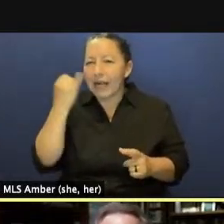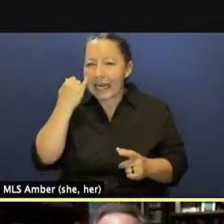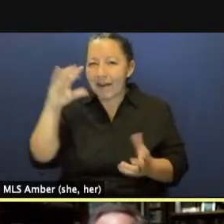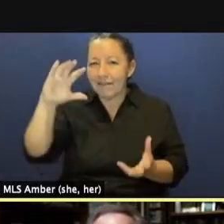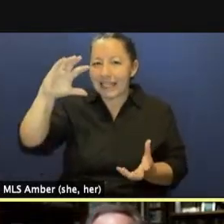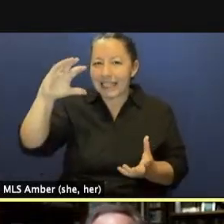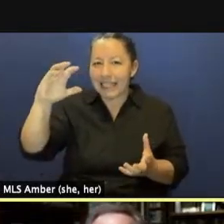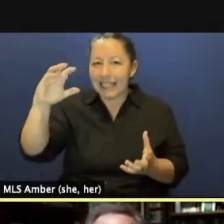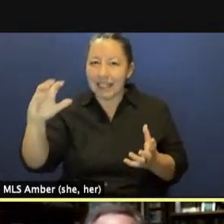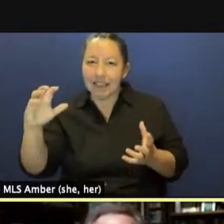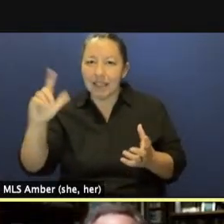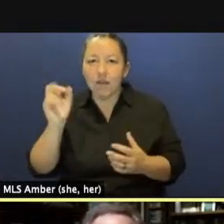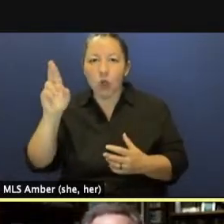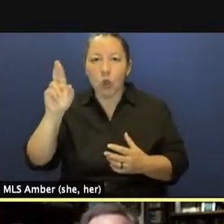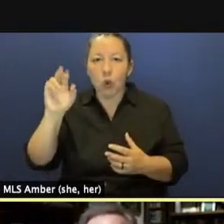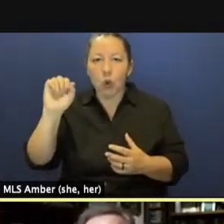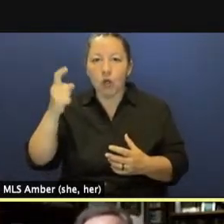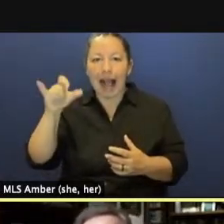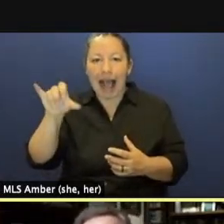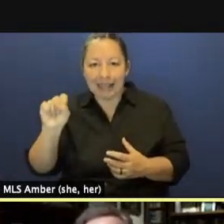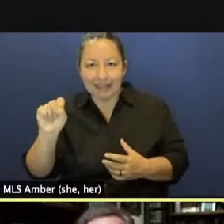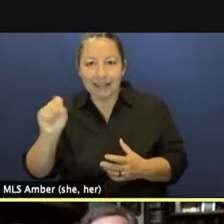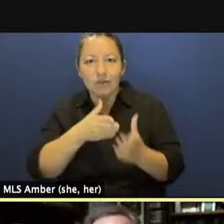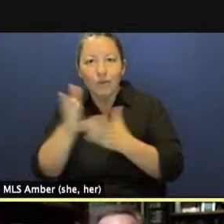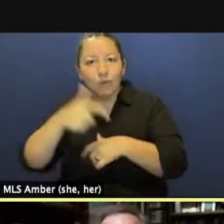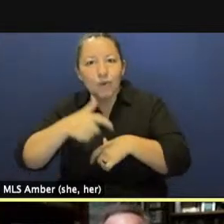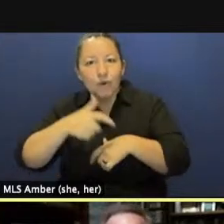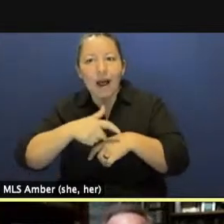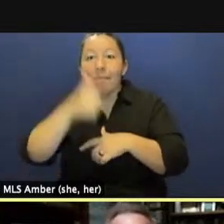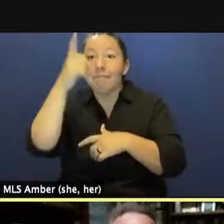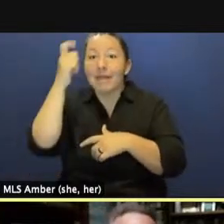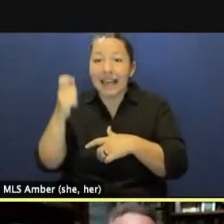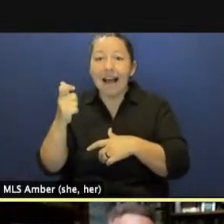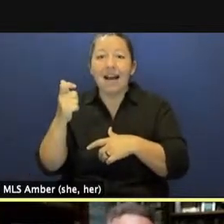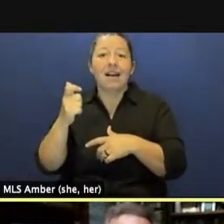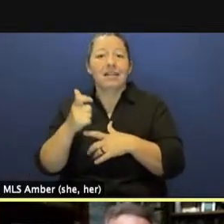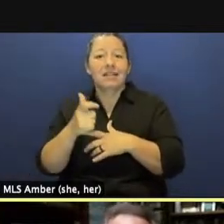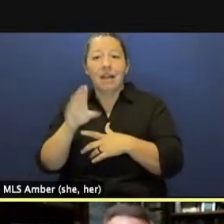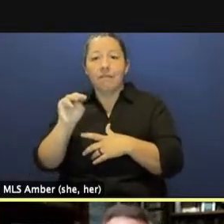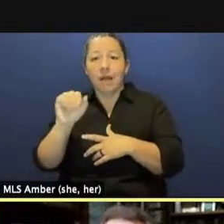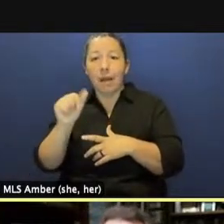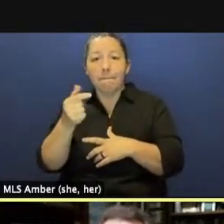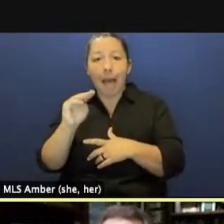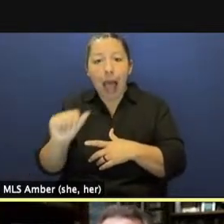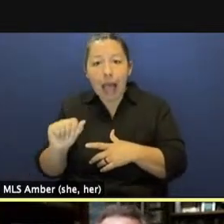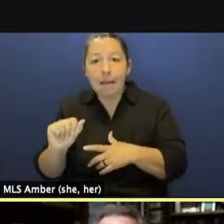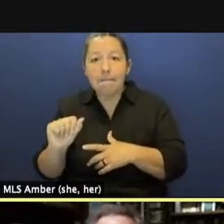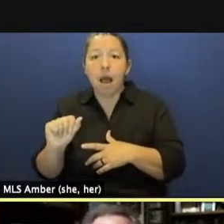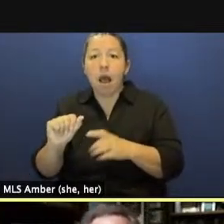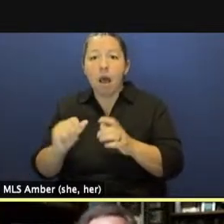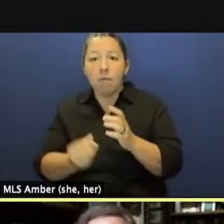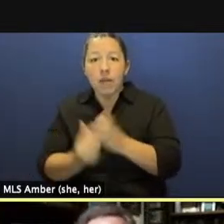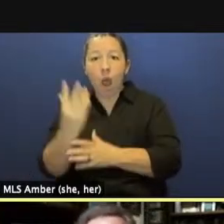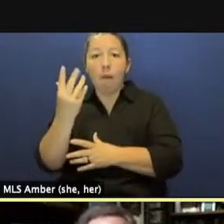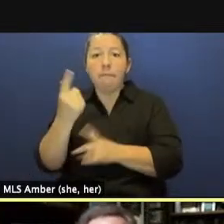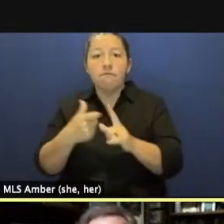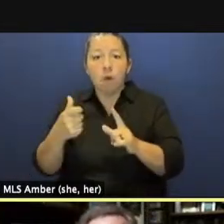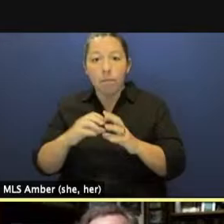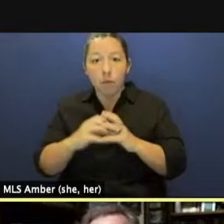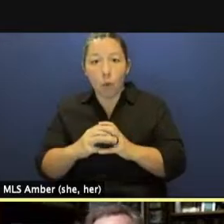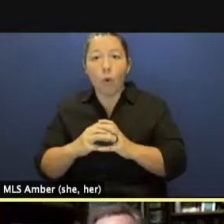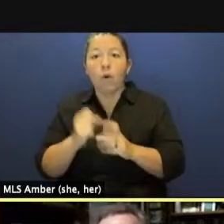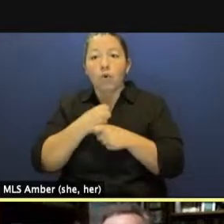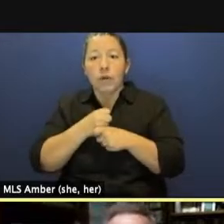time due to the late heavy bombardment and magma moving out and filling in, creating the